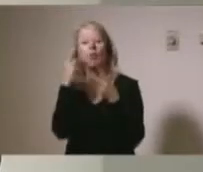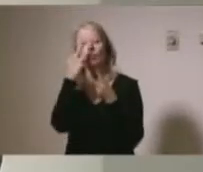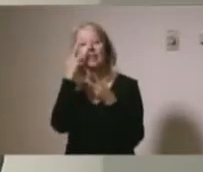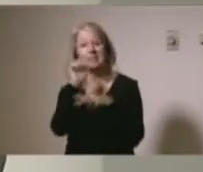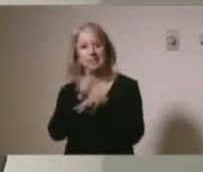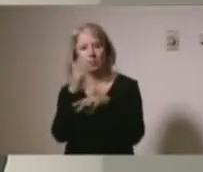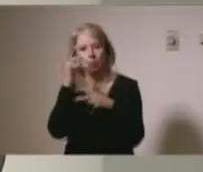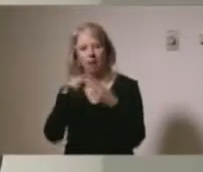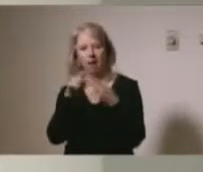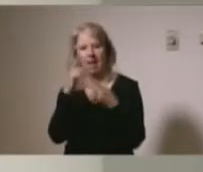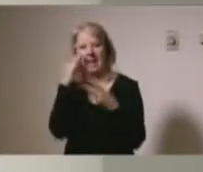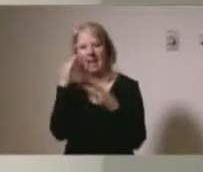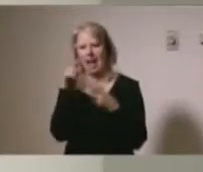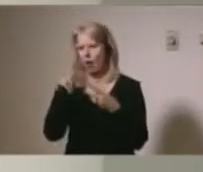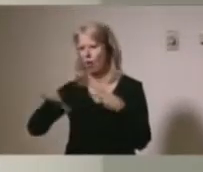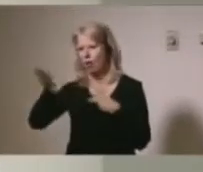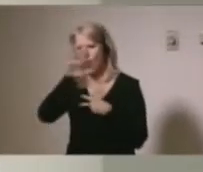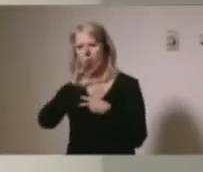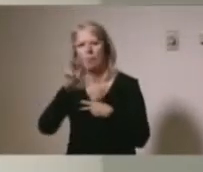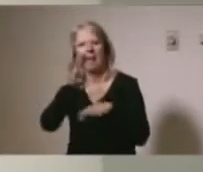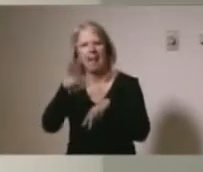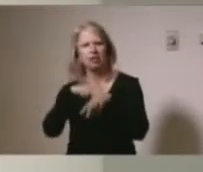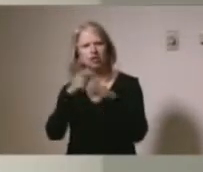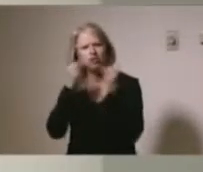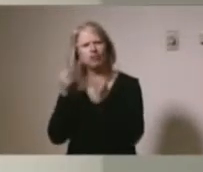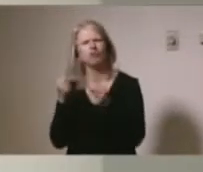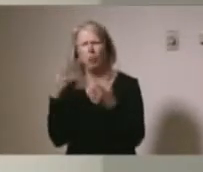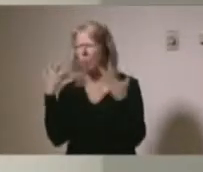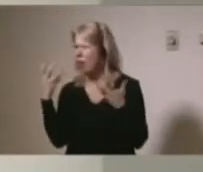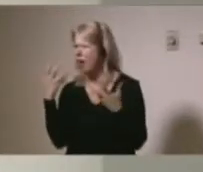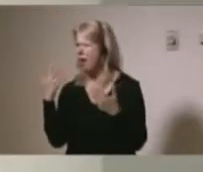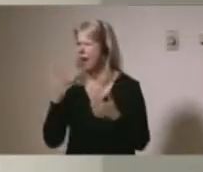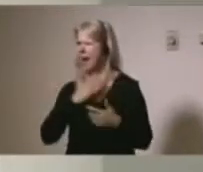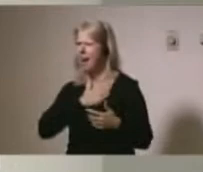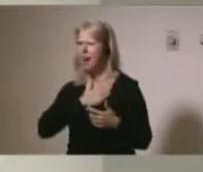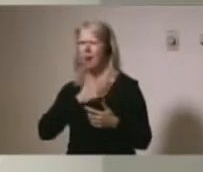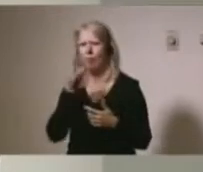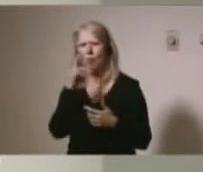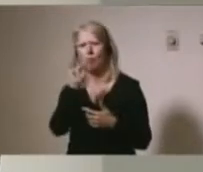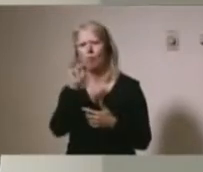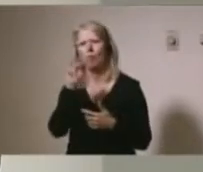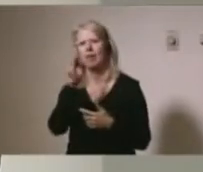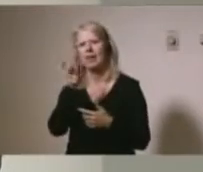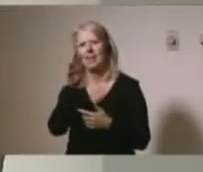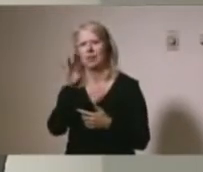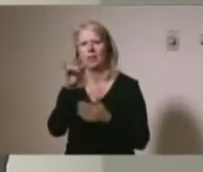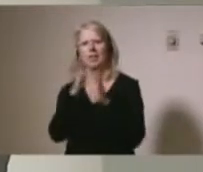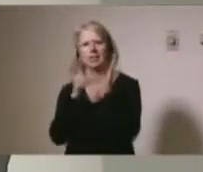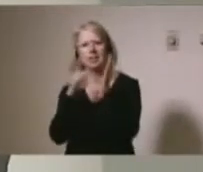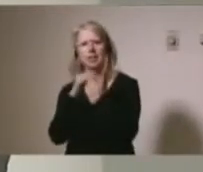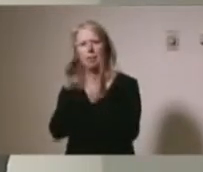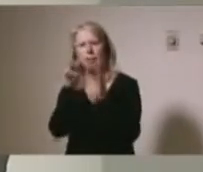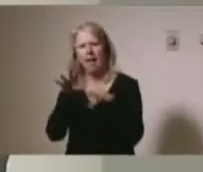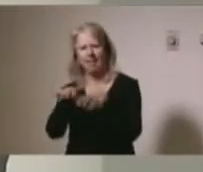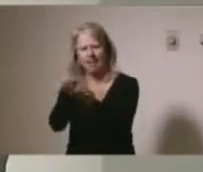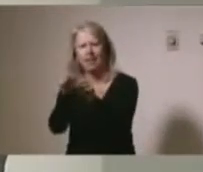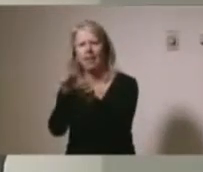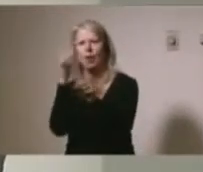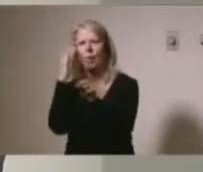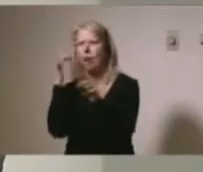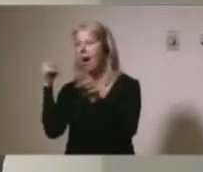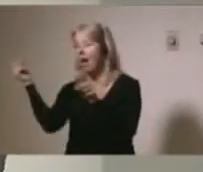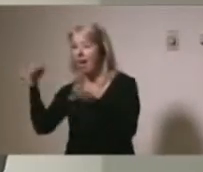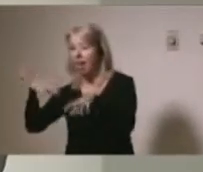a nationalistic drive to have a Kiwi-owned bank, given that ownership and profits of